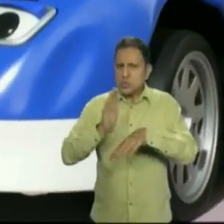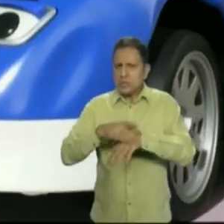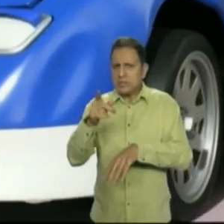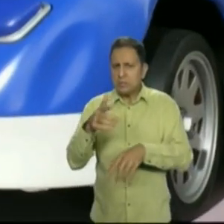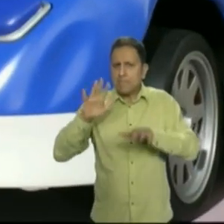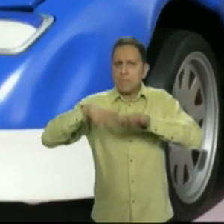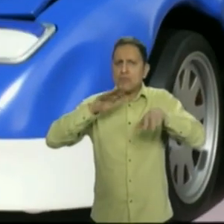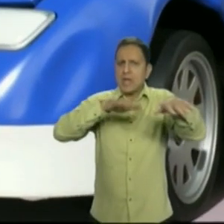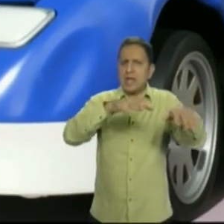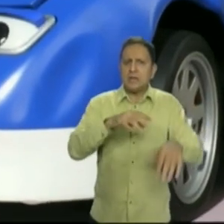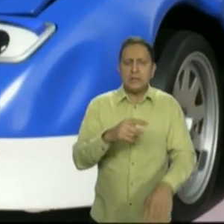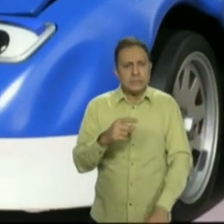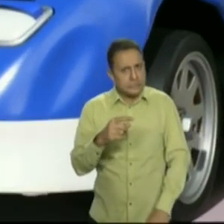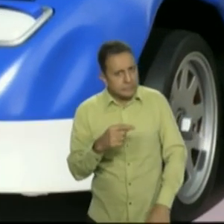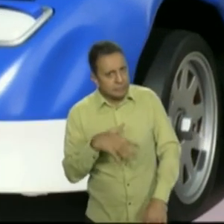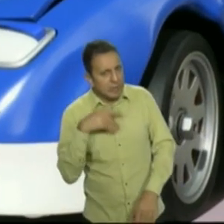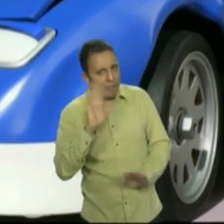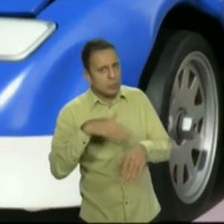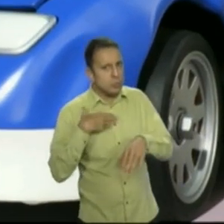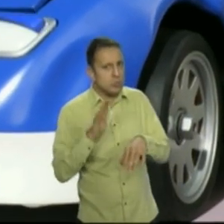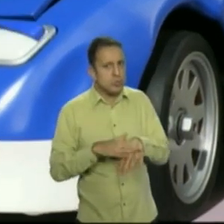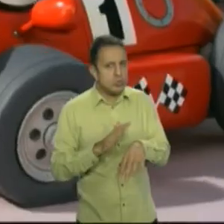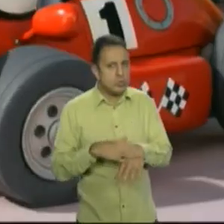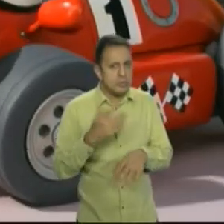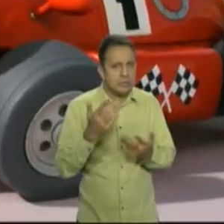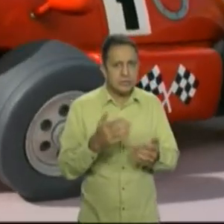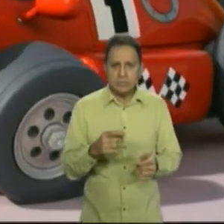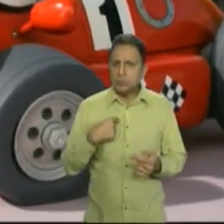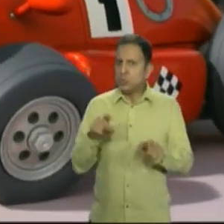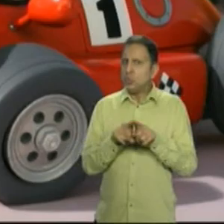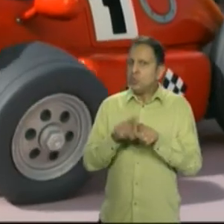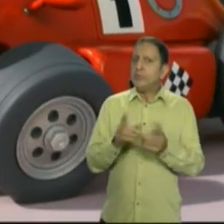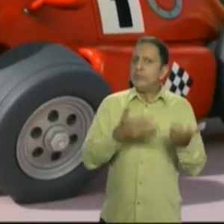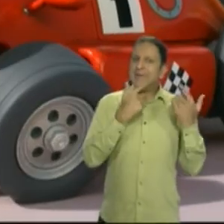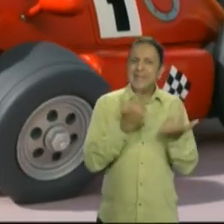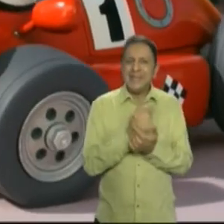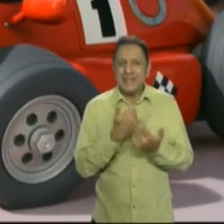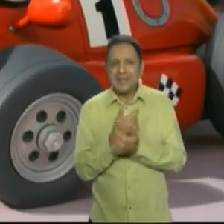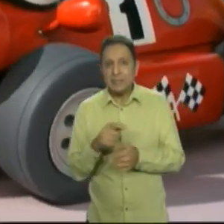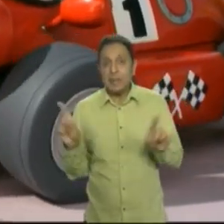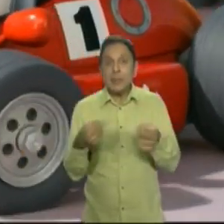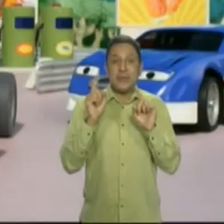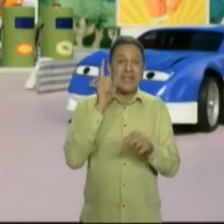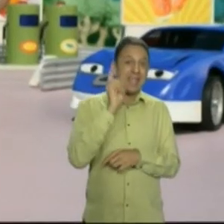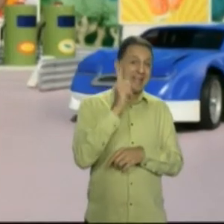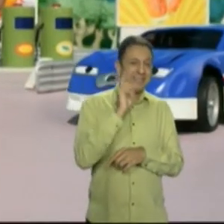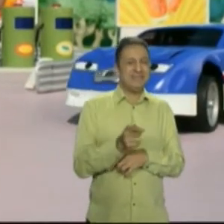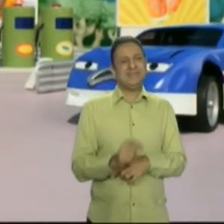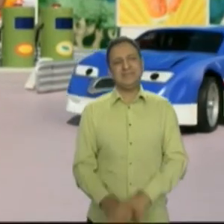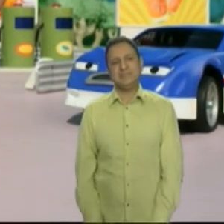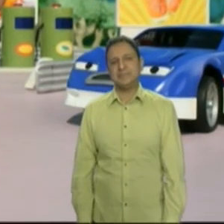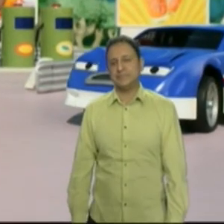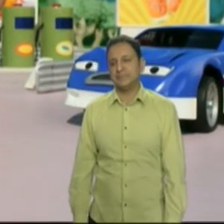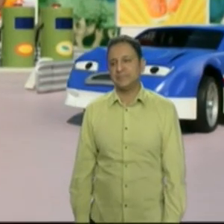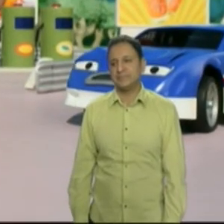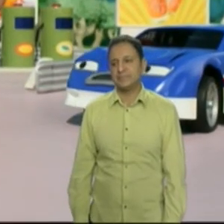parade. Oh, I suppose I better go and face the music then. Me too. Make the music, that is. What's